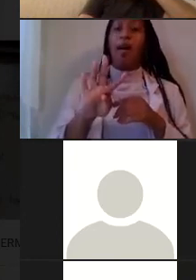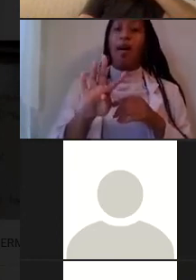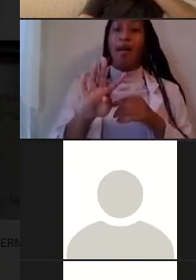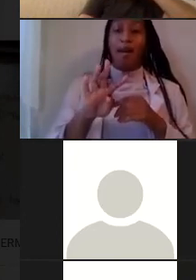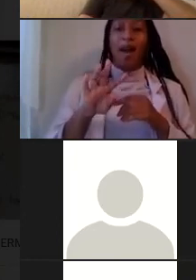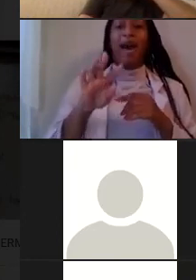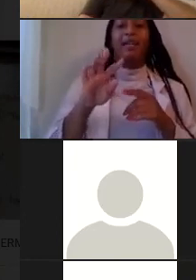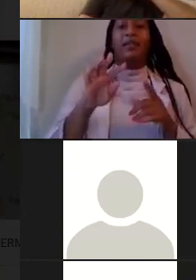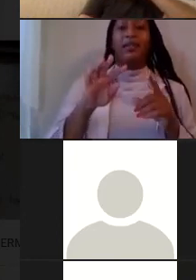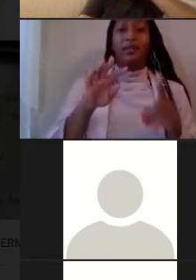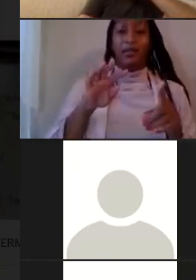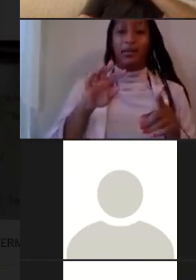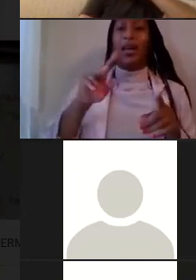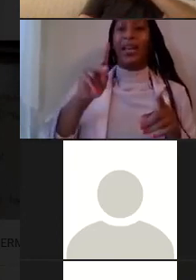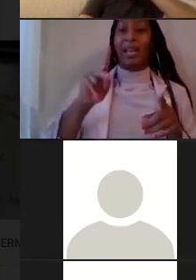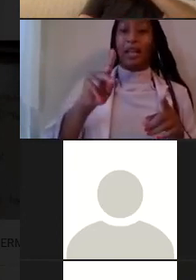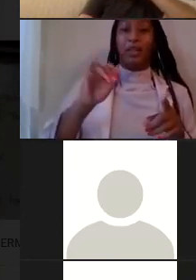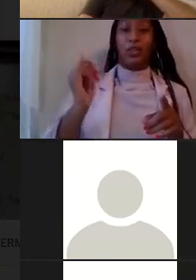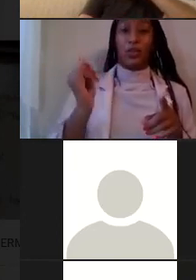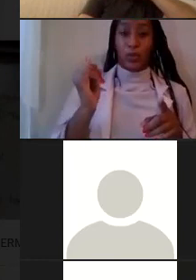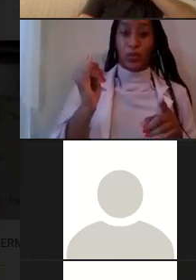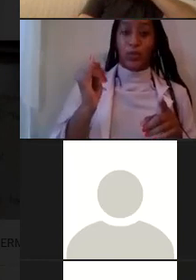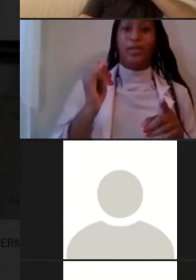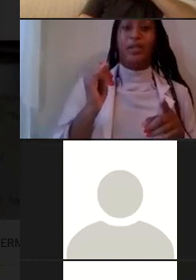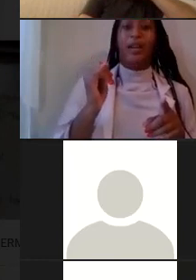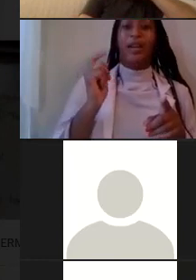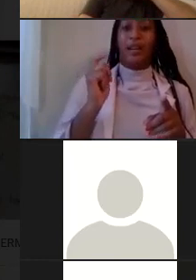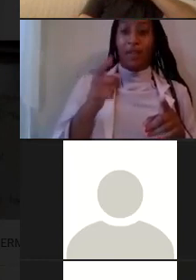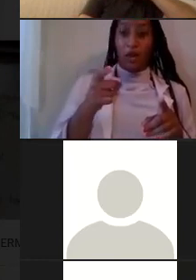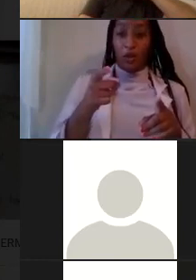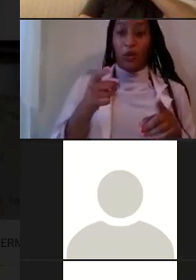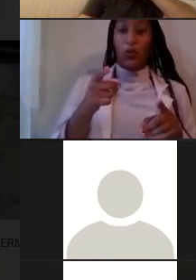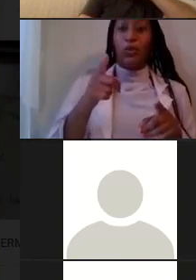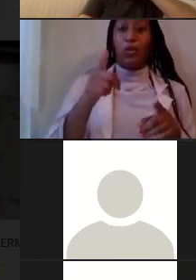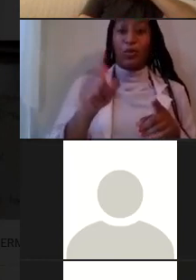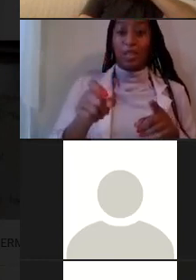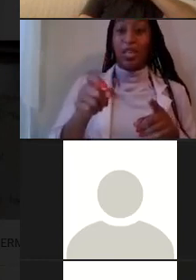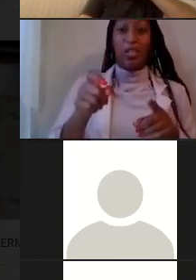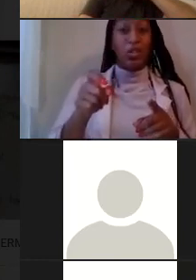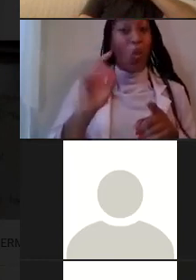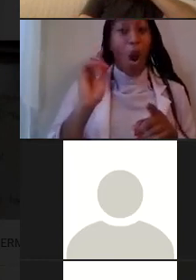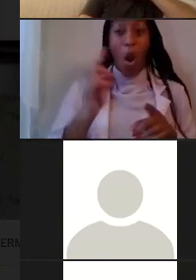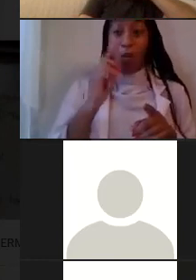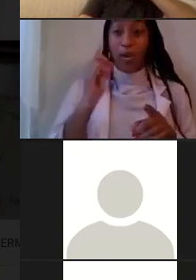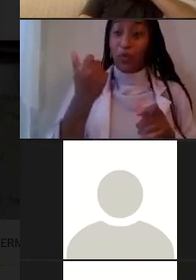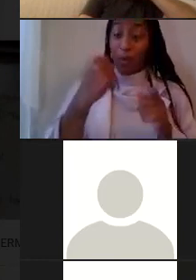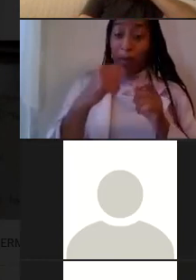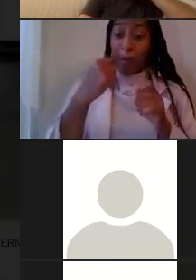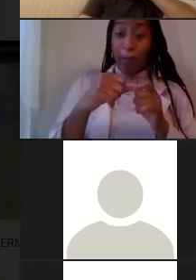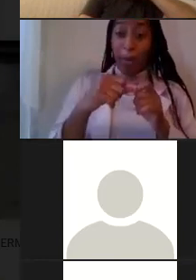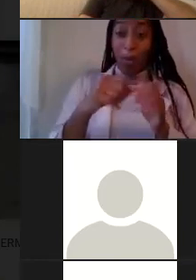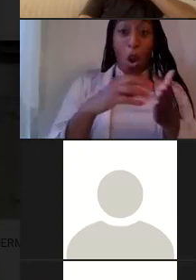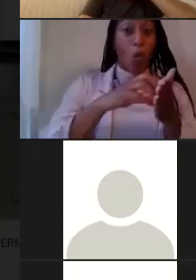get 334 kilojoules. But again, you have to provide the minus sign here because you know you're